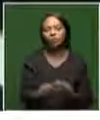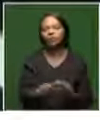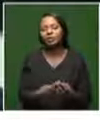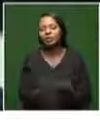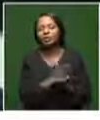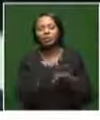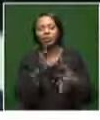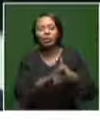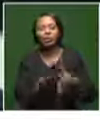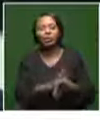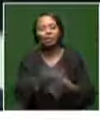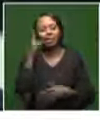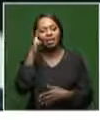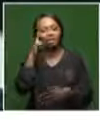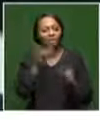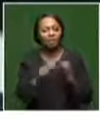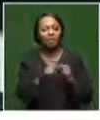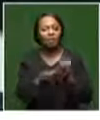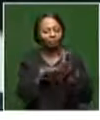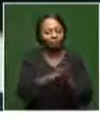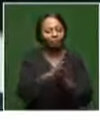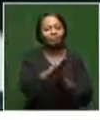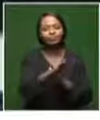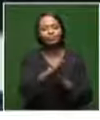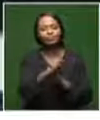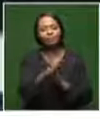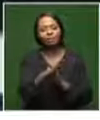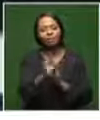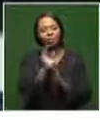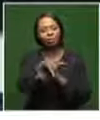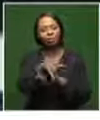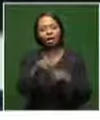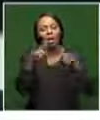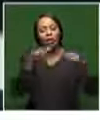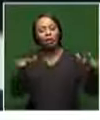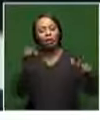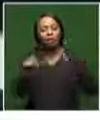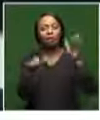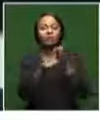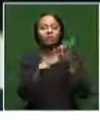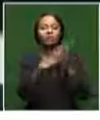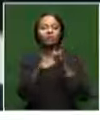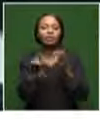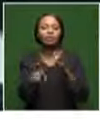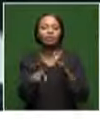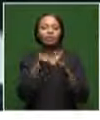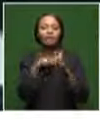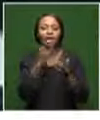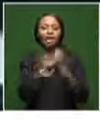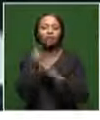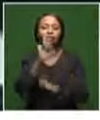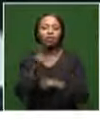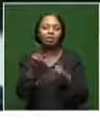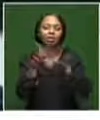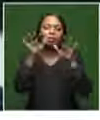reasons, So improving foreign relations, it's quite important, and we must take it as individuals and the